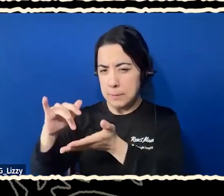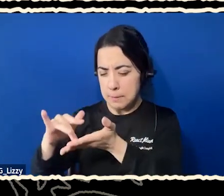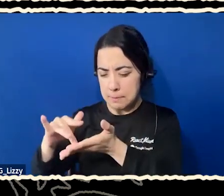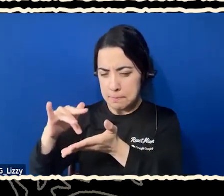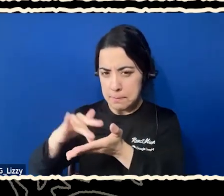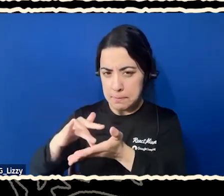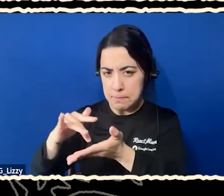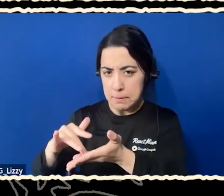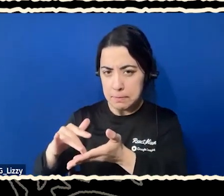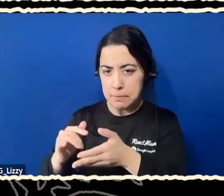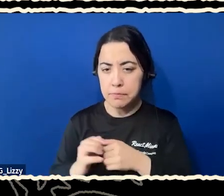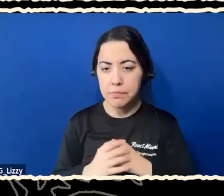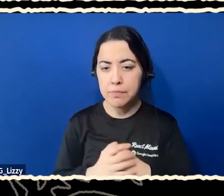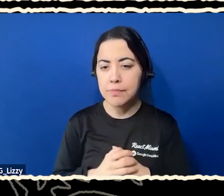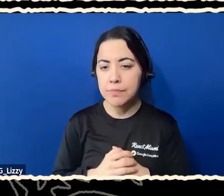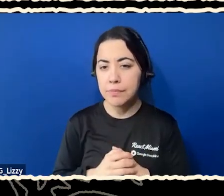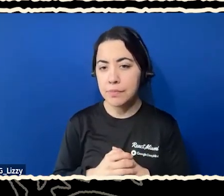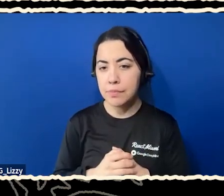Choose content.